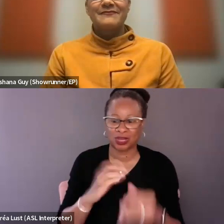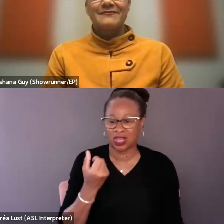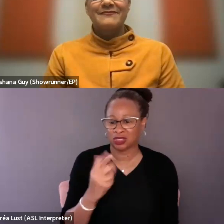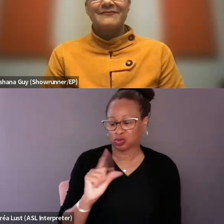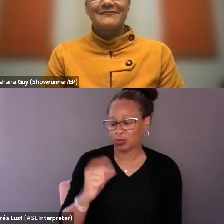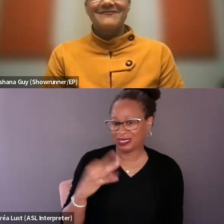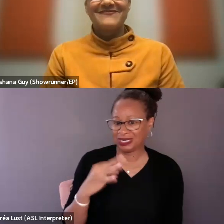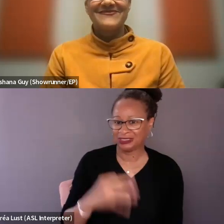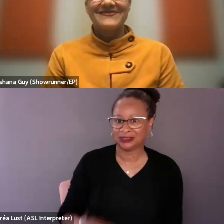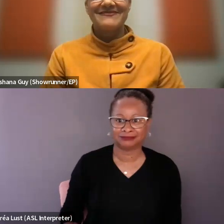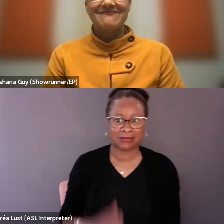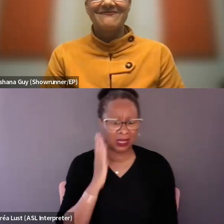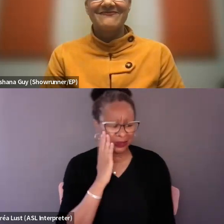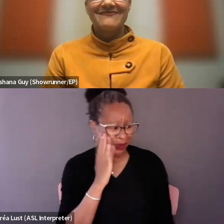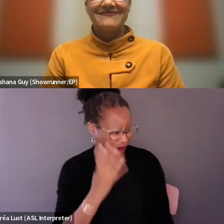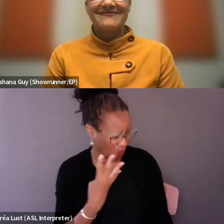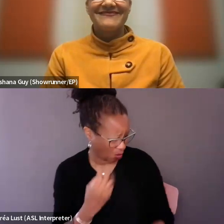4 years, crazy.